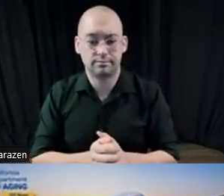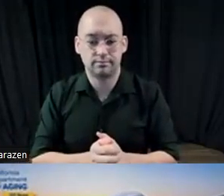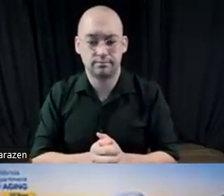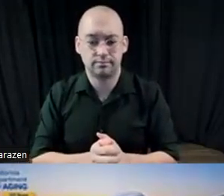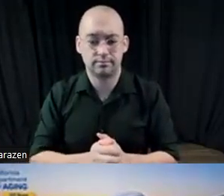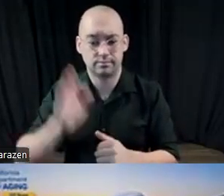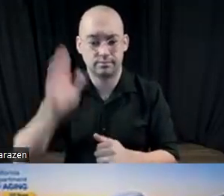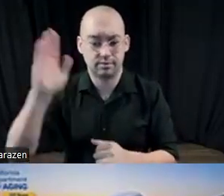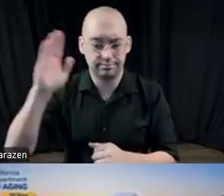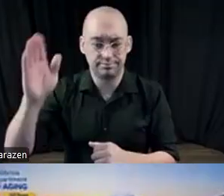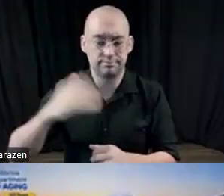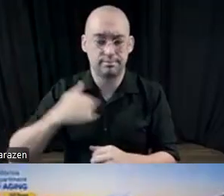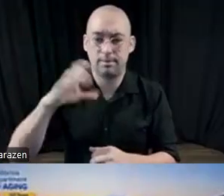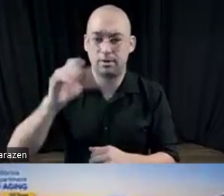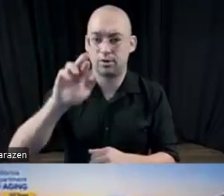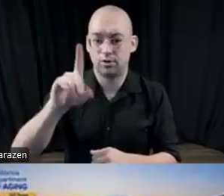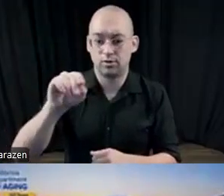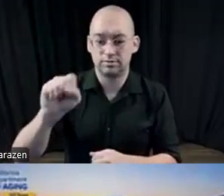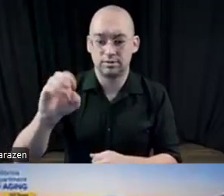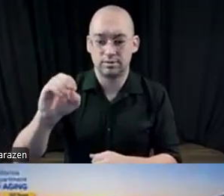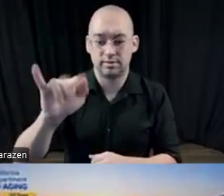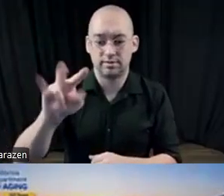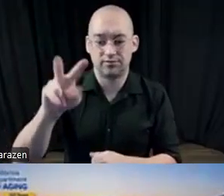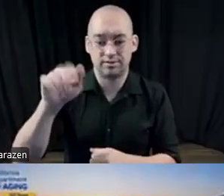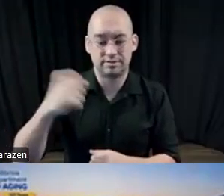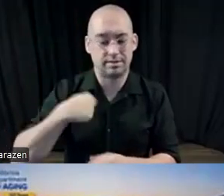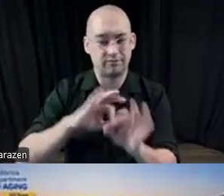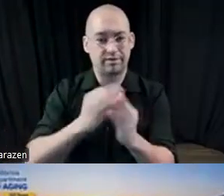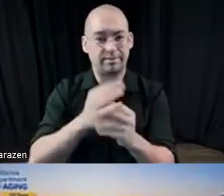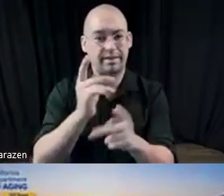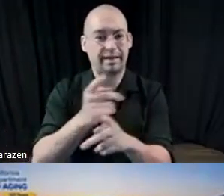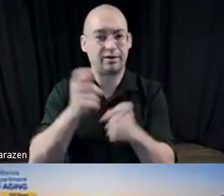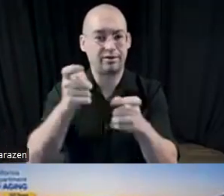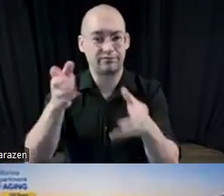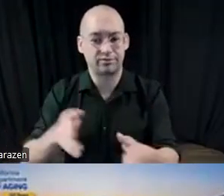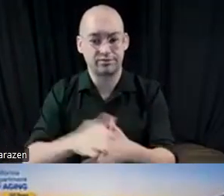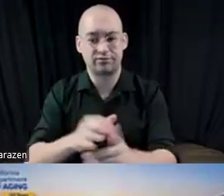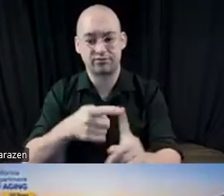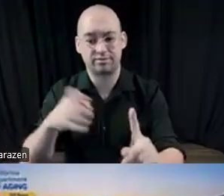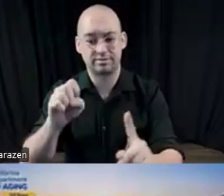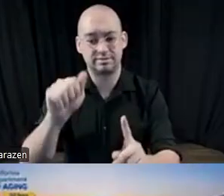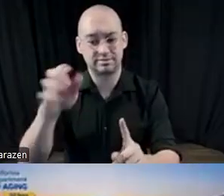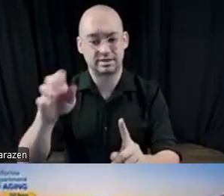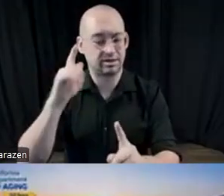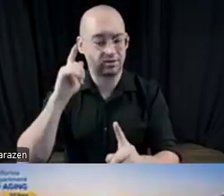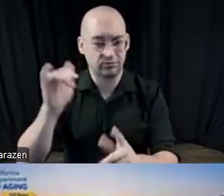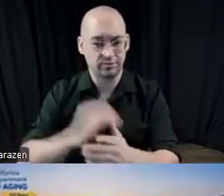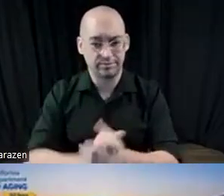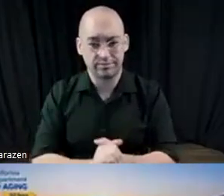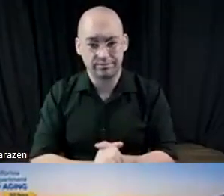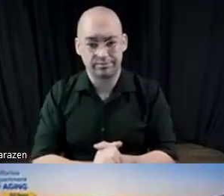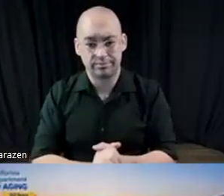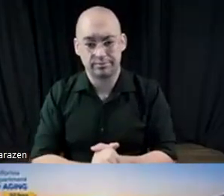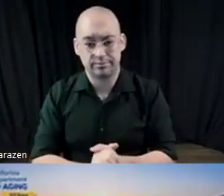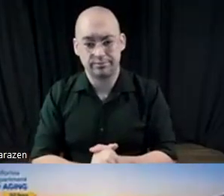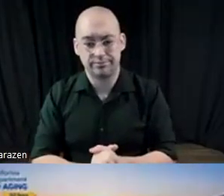Hi, I'm Carlos Olivas. I am a family caregiver from Sacramento, California. Okay, we're going to see if